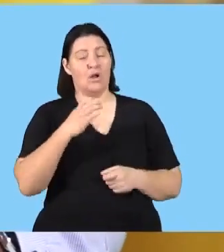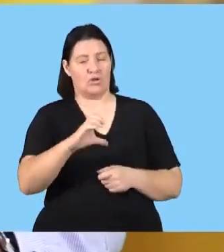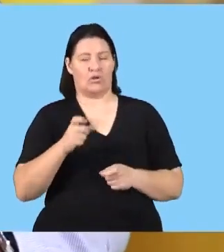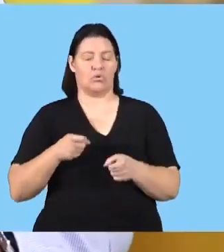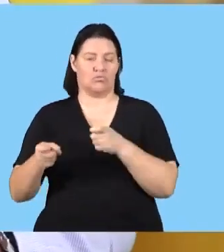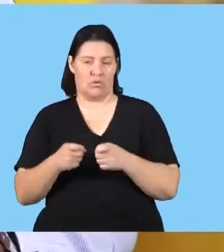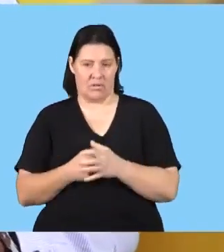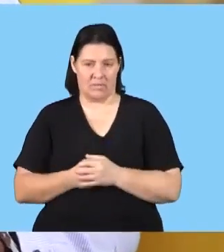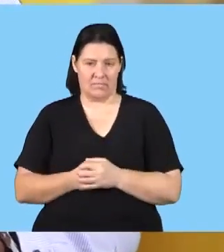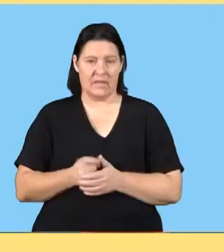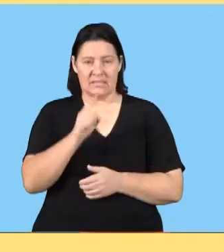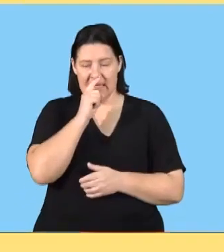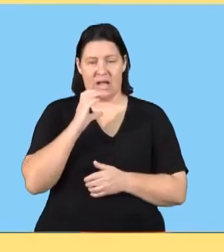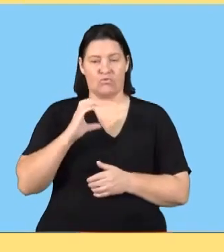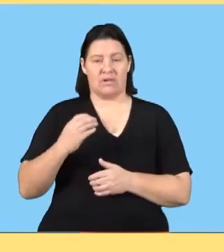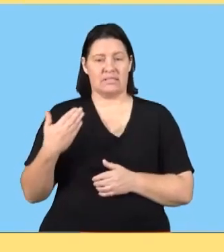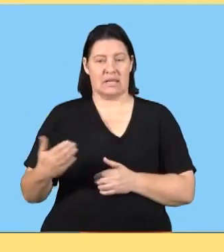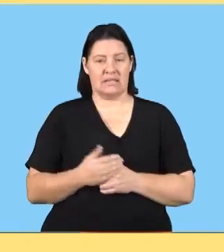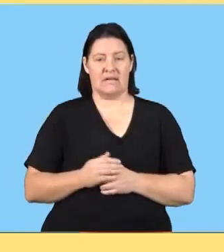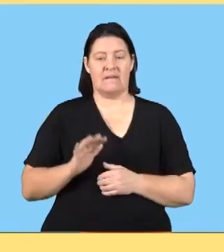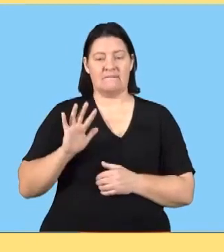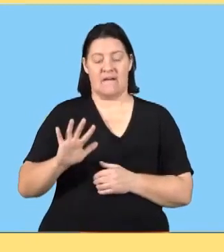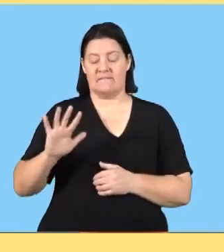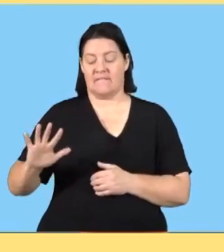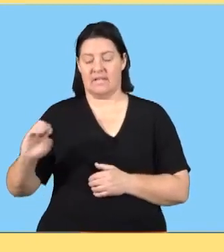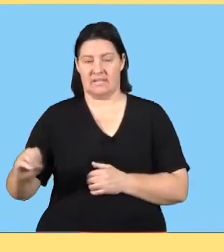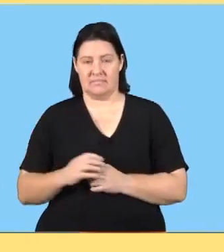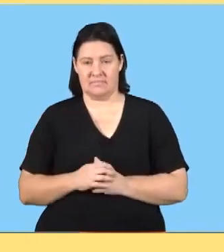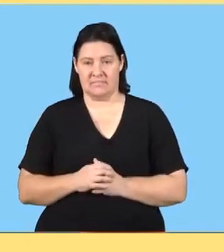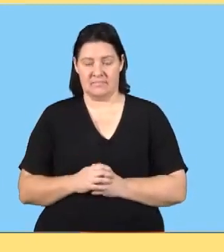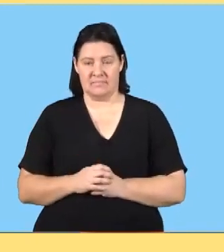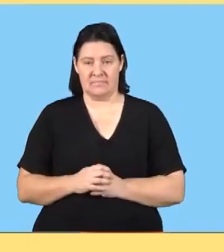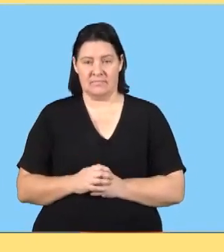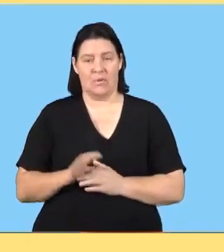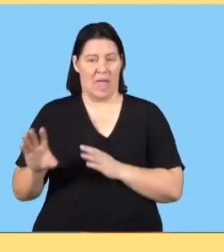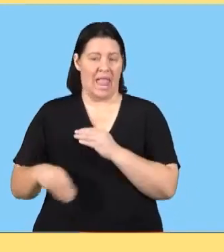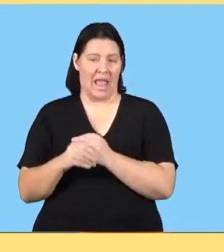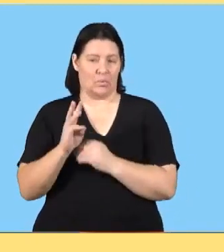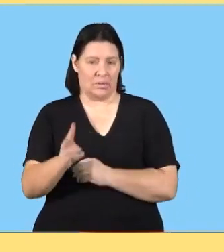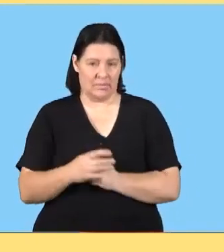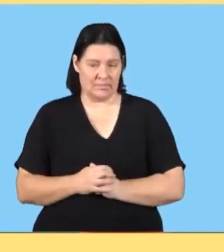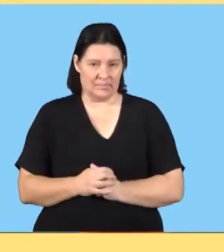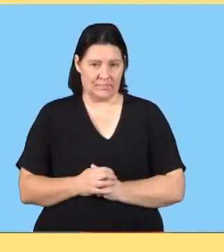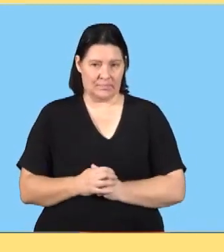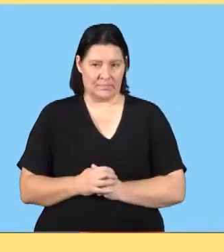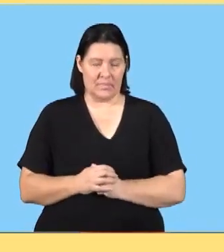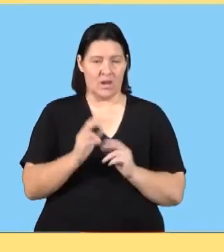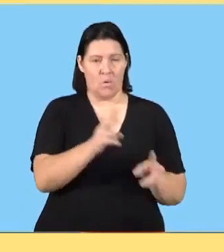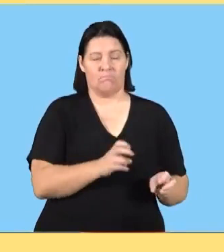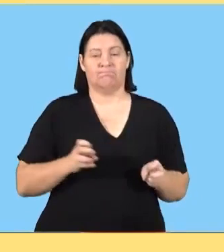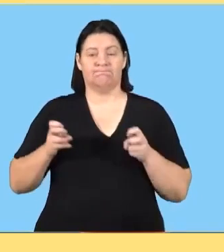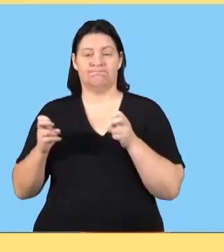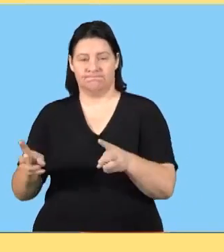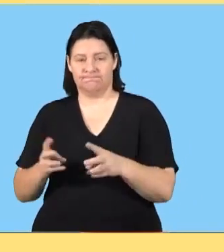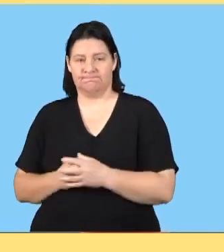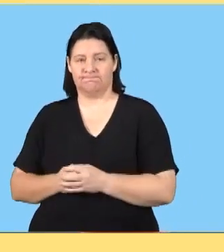control. And you see, on the credit side, 550 is going to be added. Learners, let us